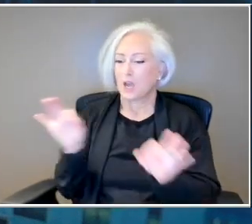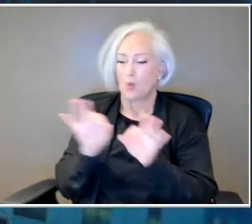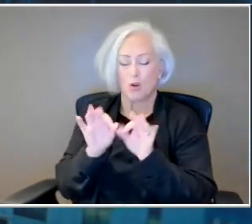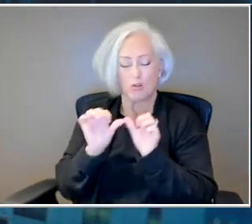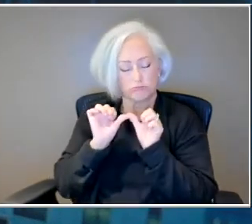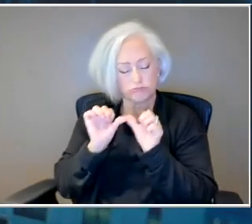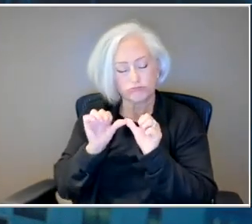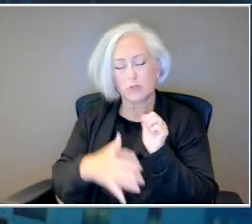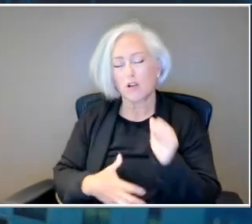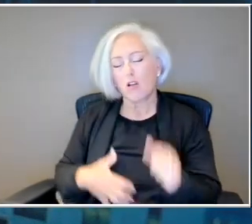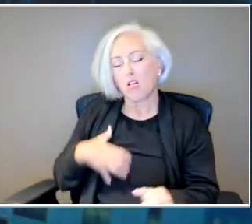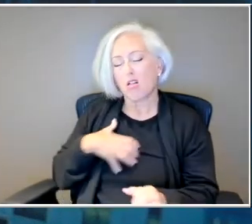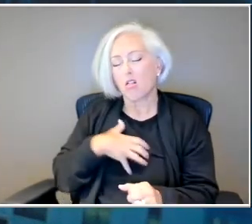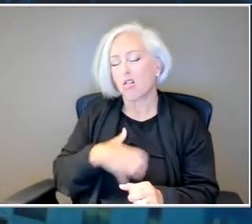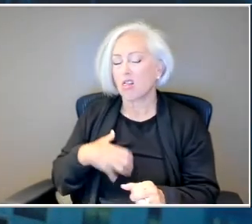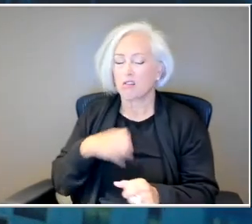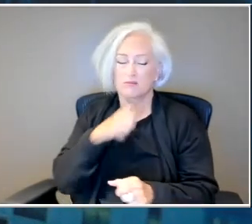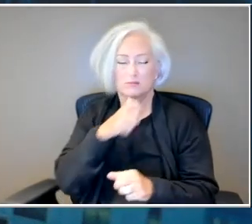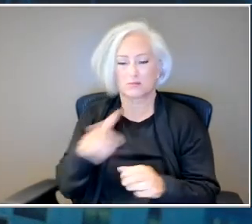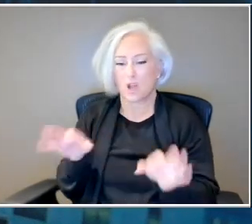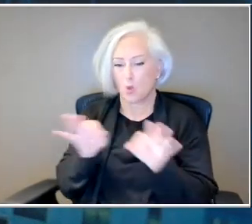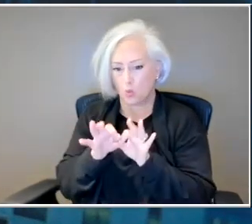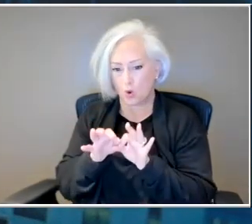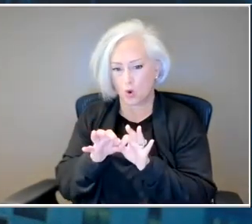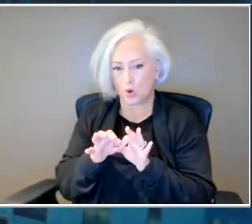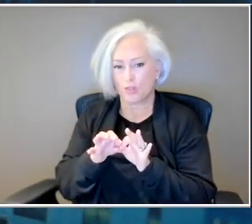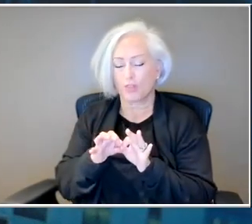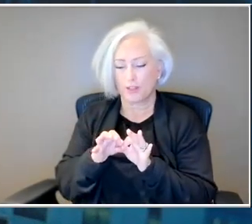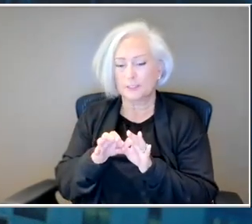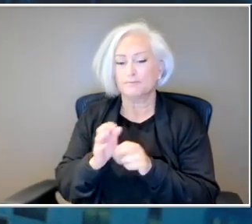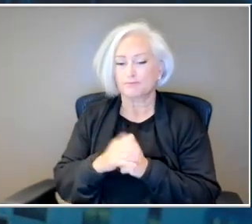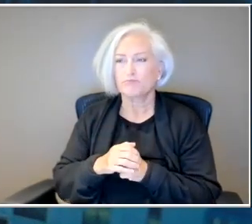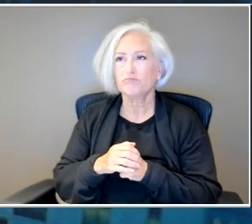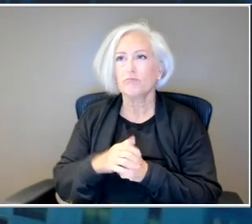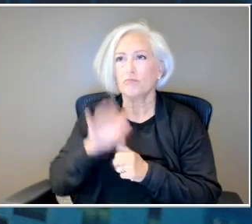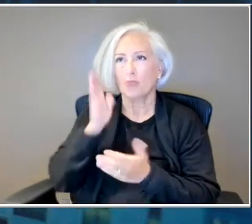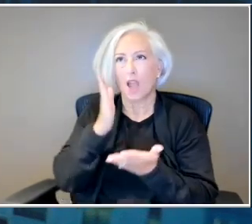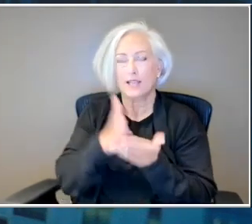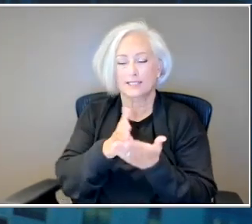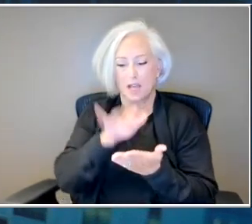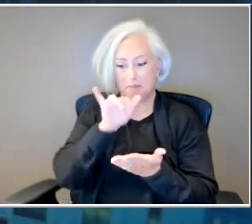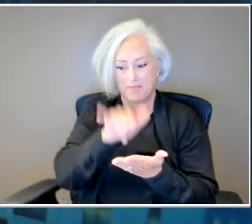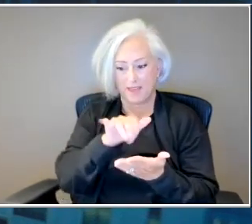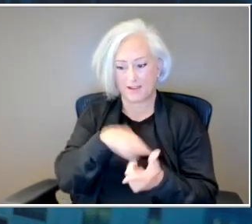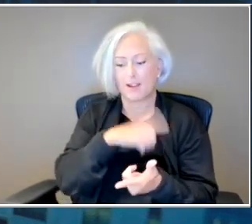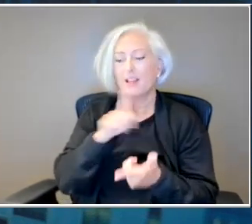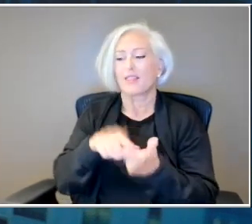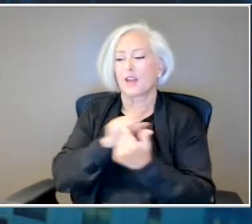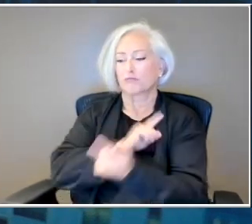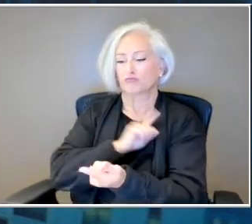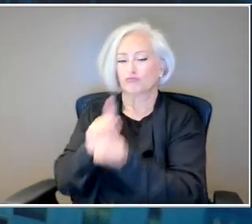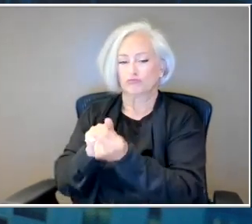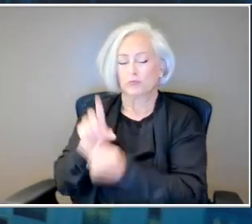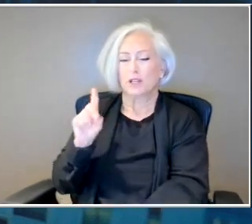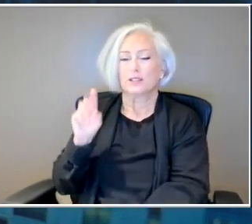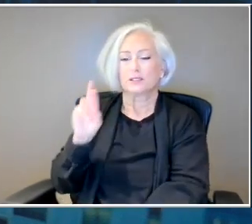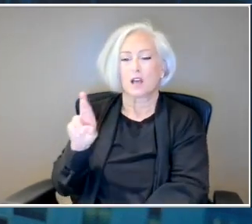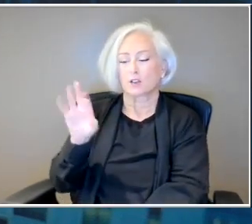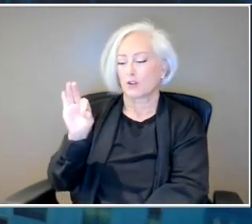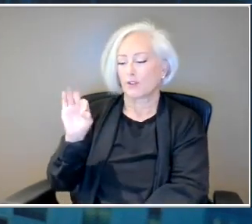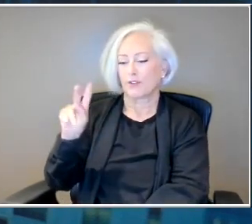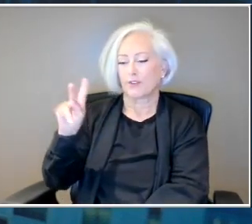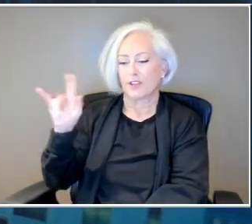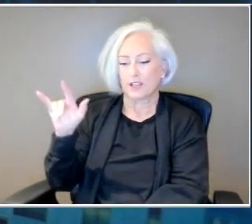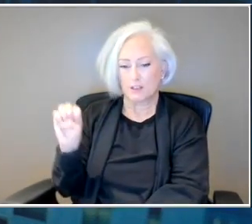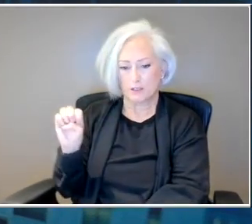it wasn't worth it to me. So it took me I was off of those and then found Dr. Finkel a little bit later. And Wegovy, it's